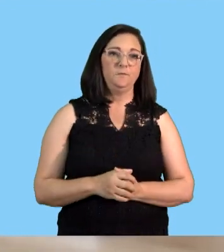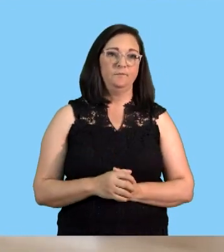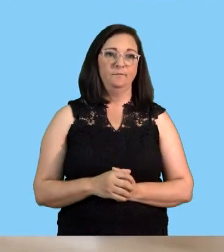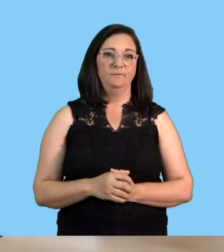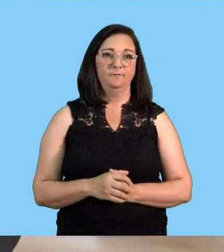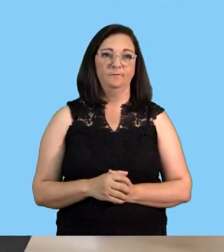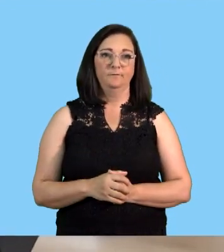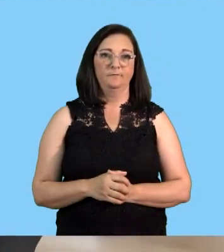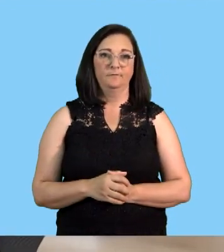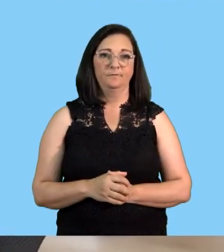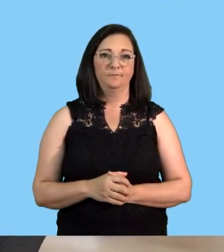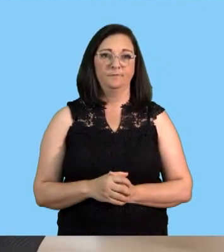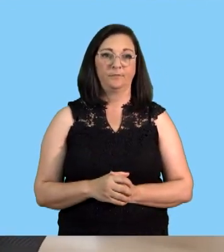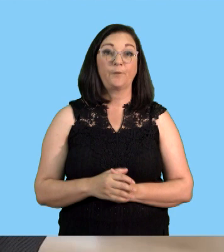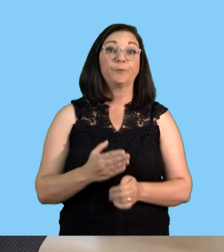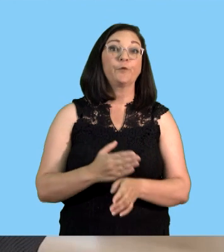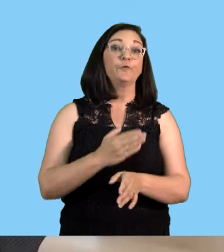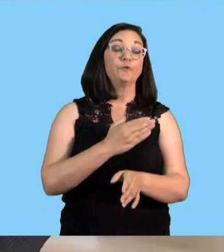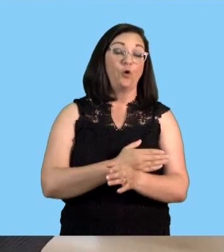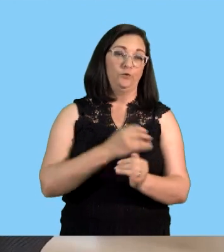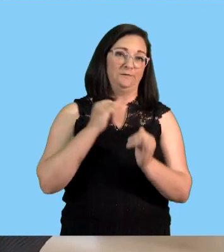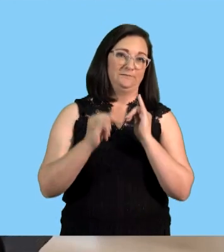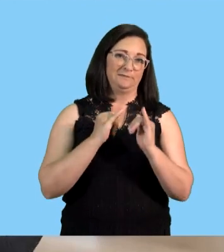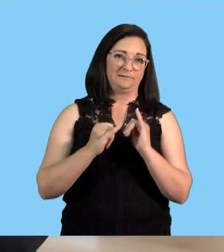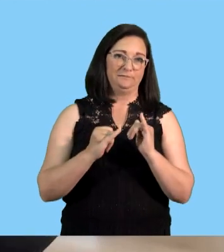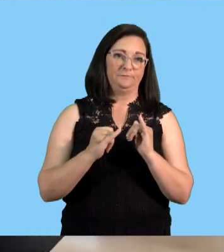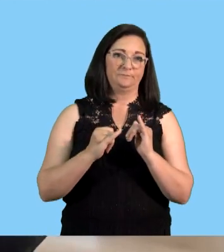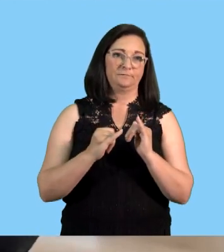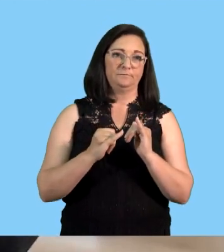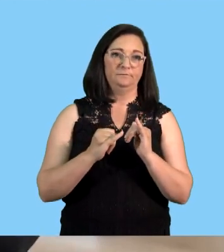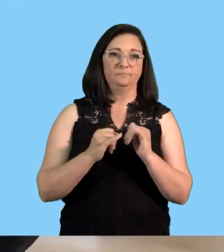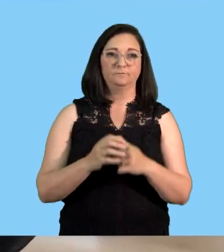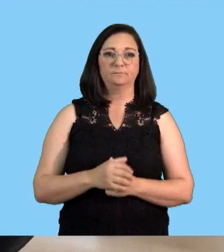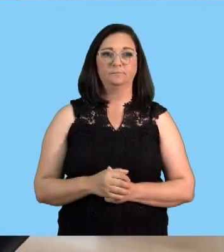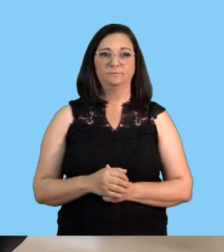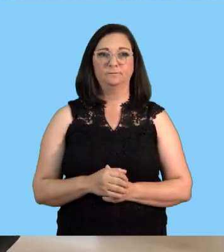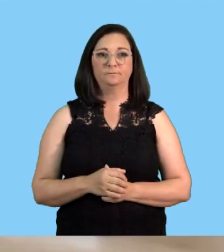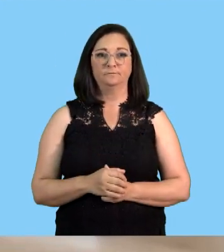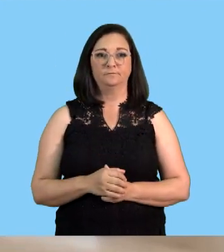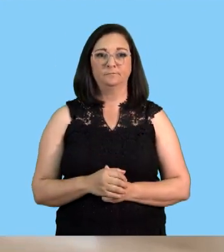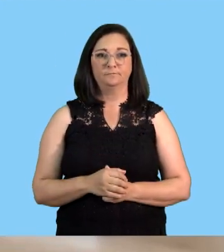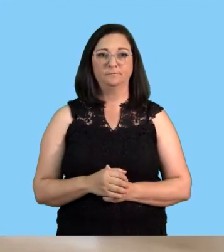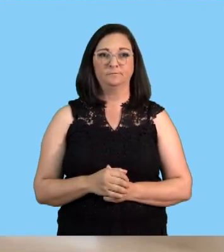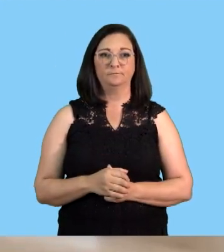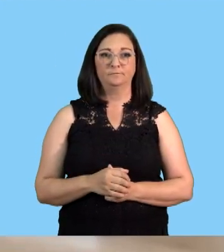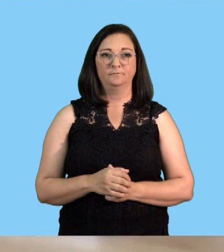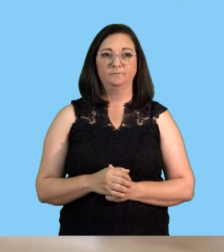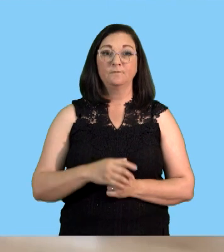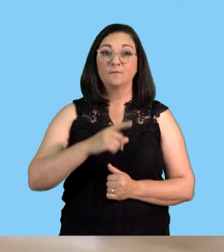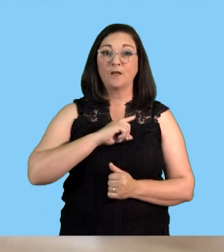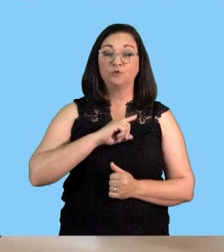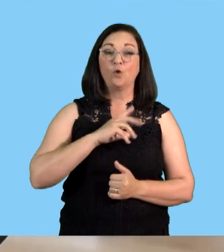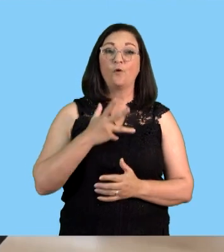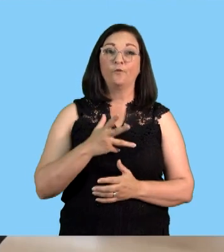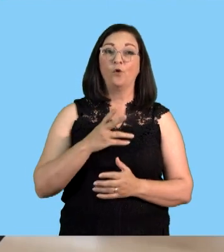prepare you. Hence, we said the prepping. So this means what? Before the interview. So the roles of the interviewer. So as